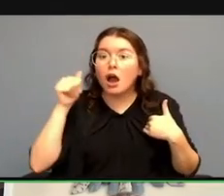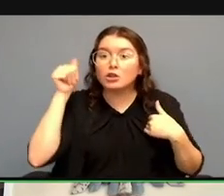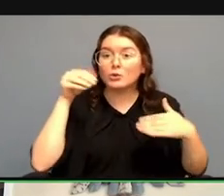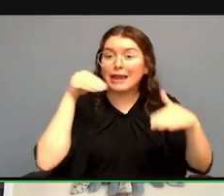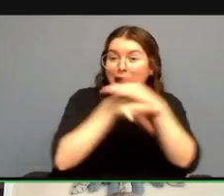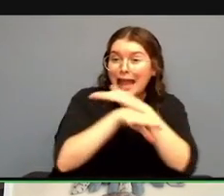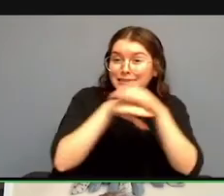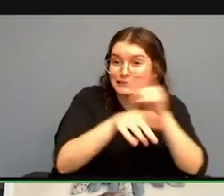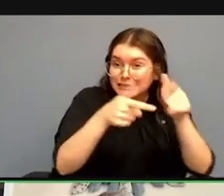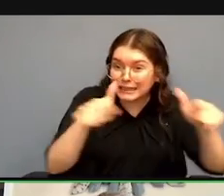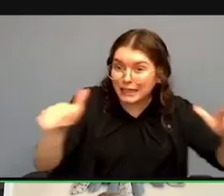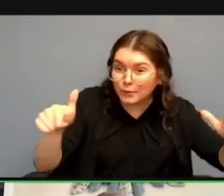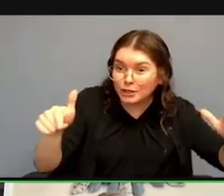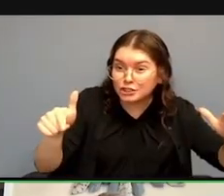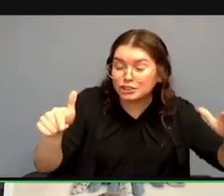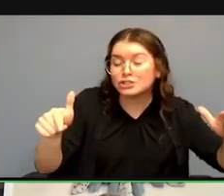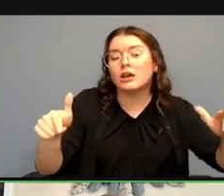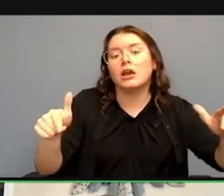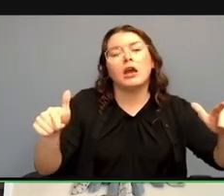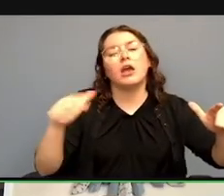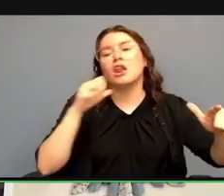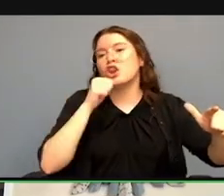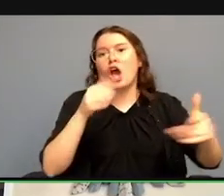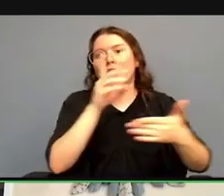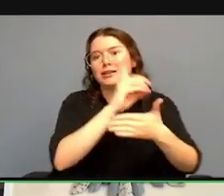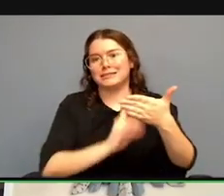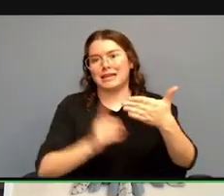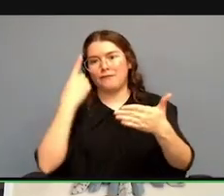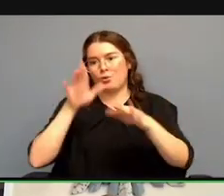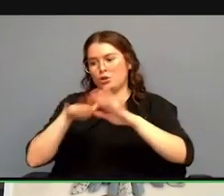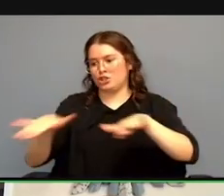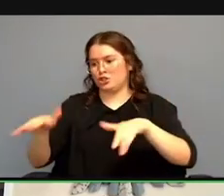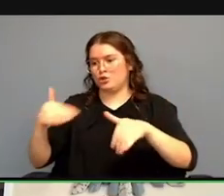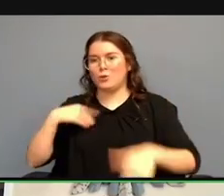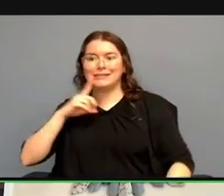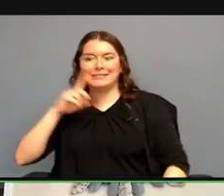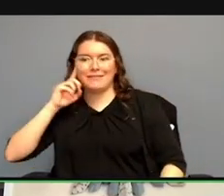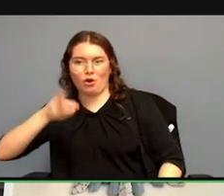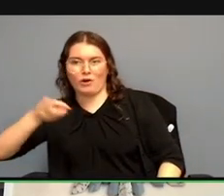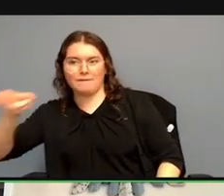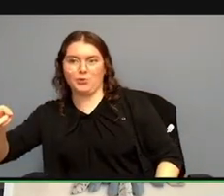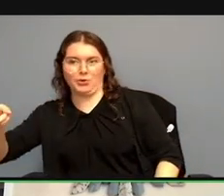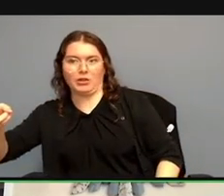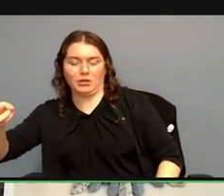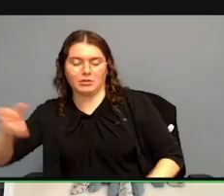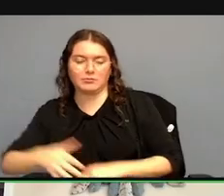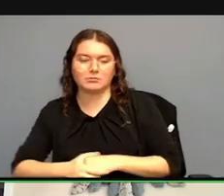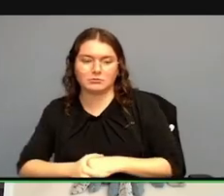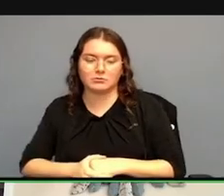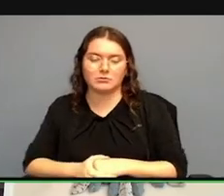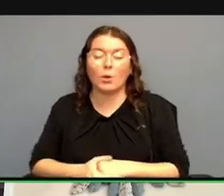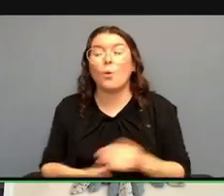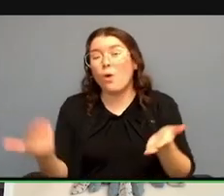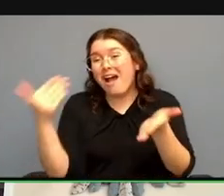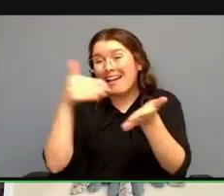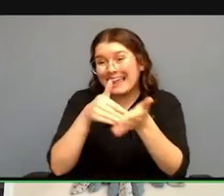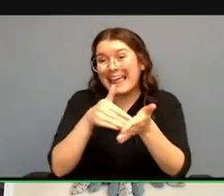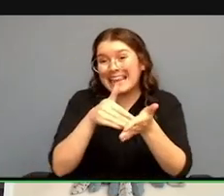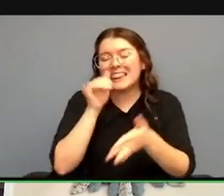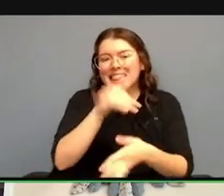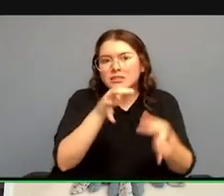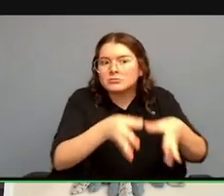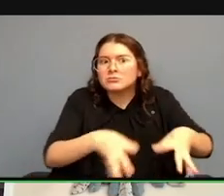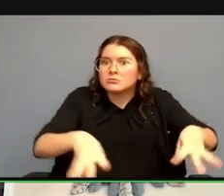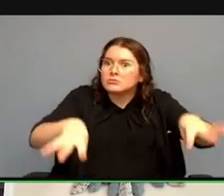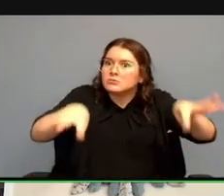language, and not necessarily designed for children who are deaf or hard of hearing. And again, it's critical